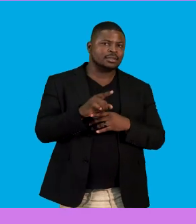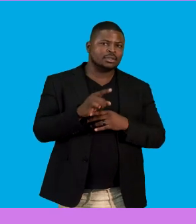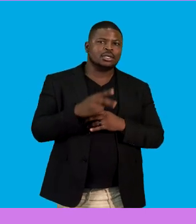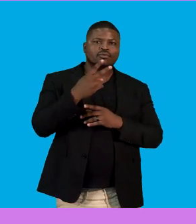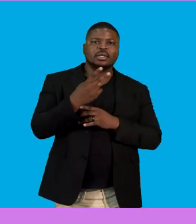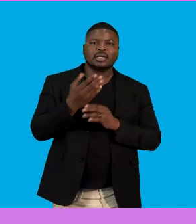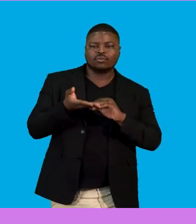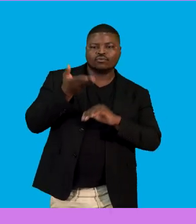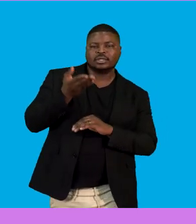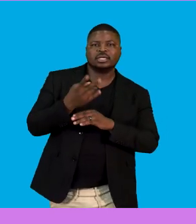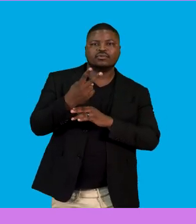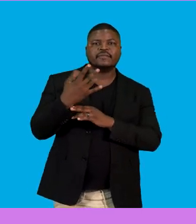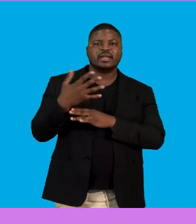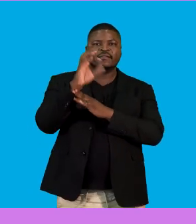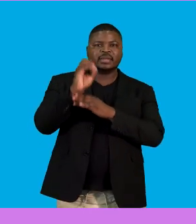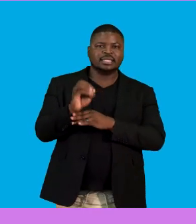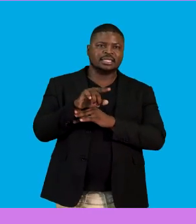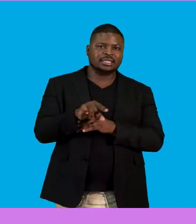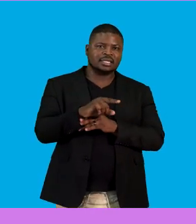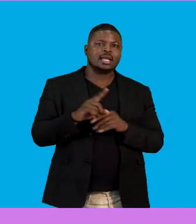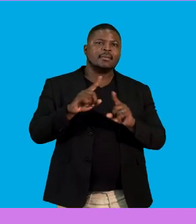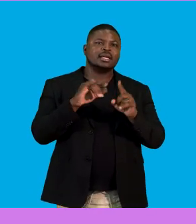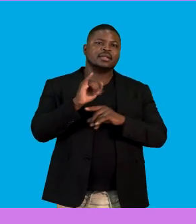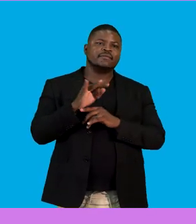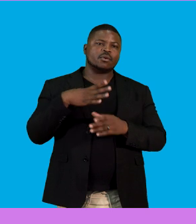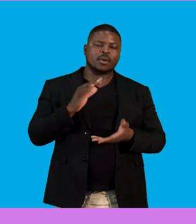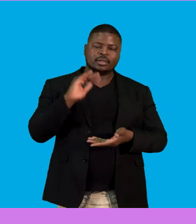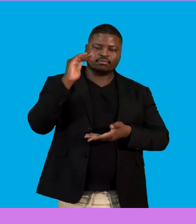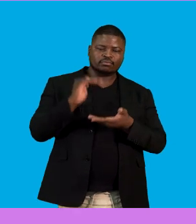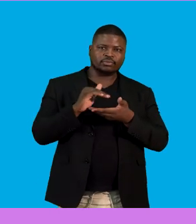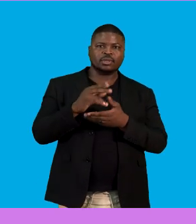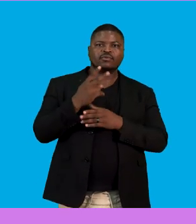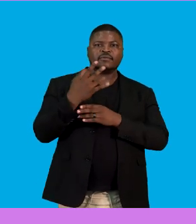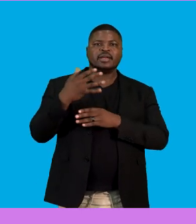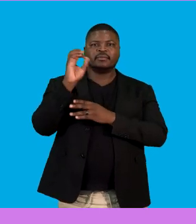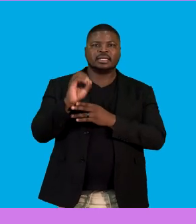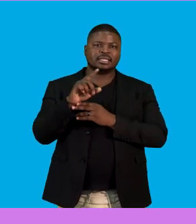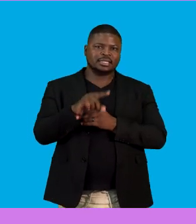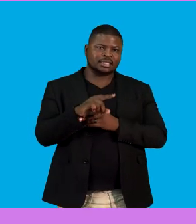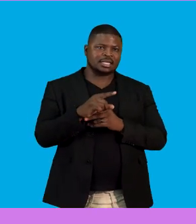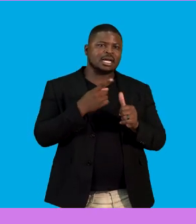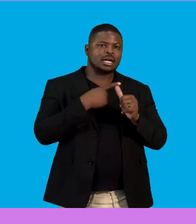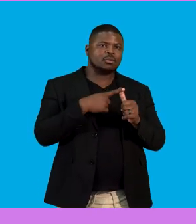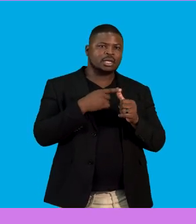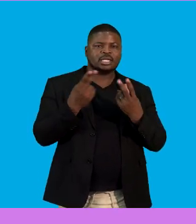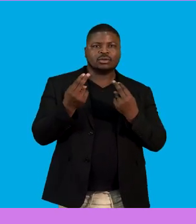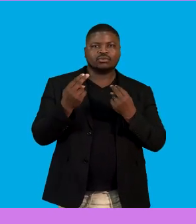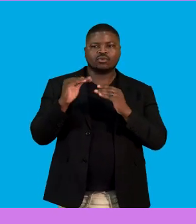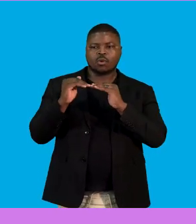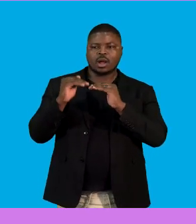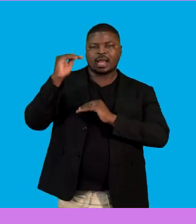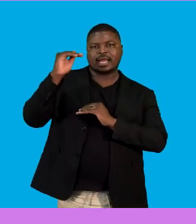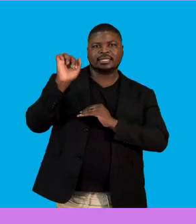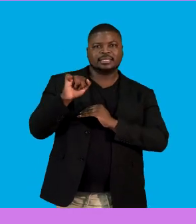majority trees by 25%. Now, if he wants to reduce it by 25%, what must you do? Now you must calculate the